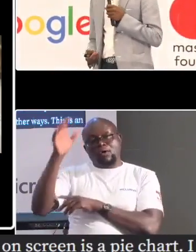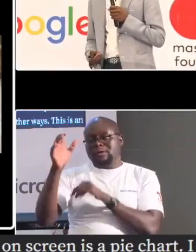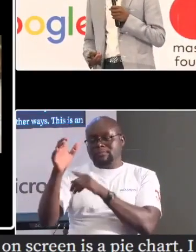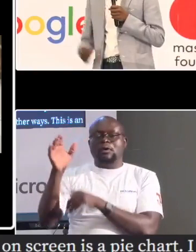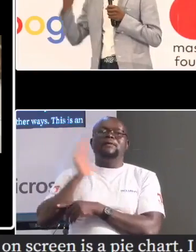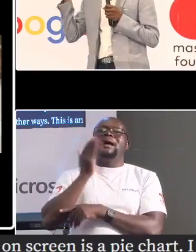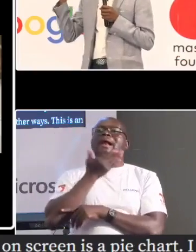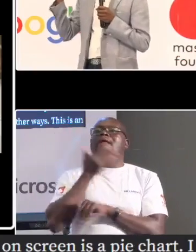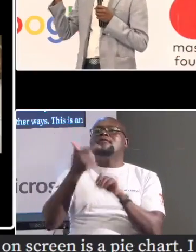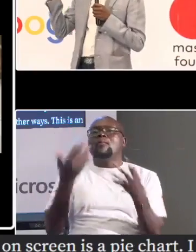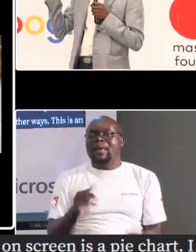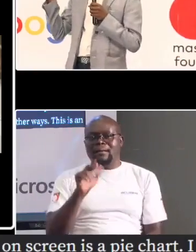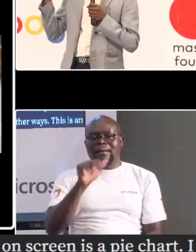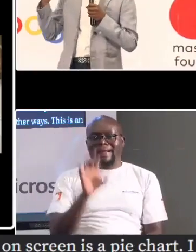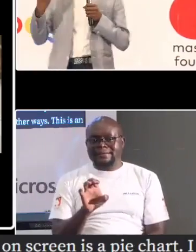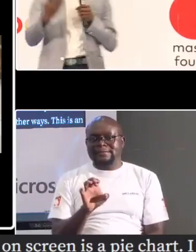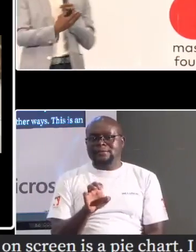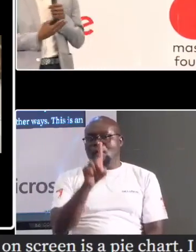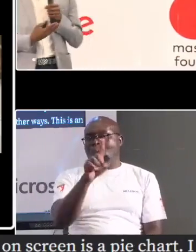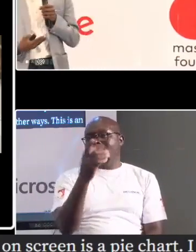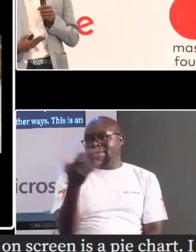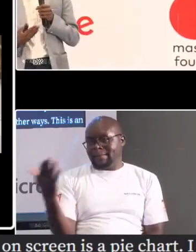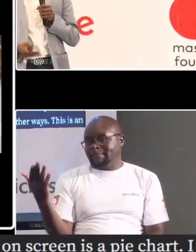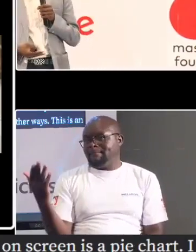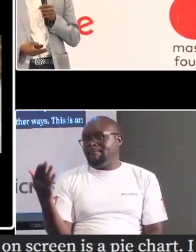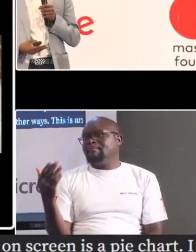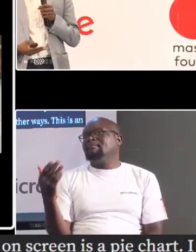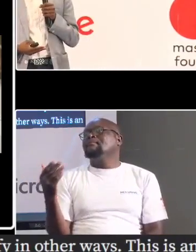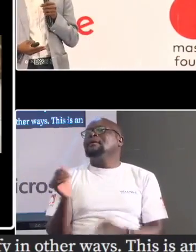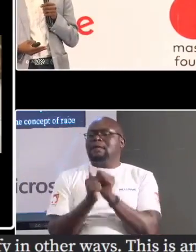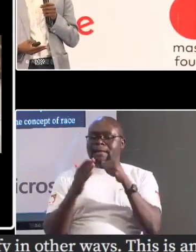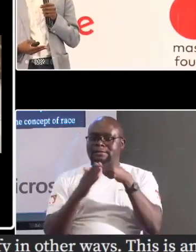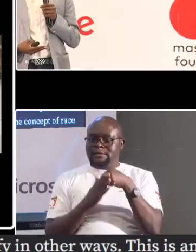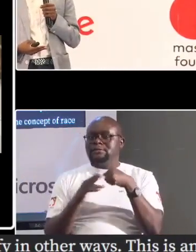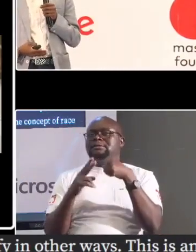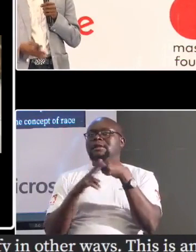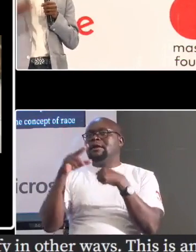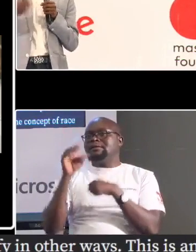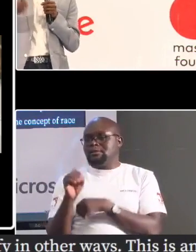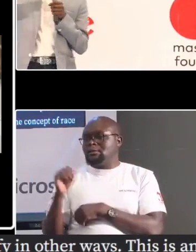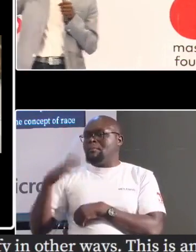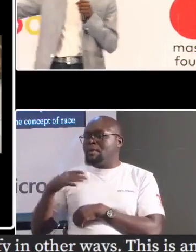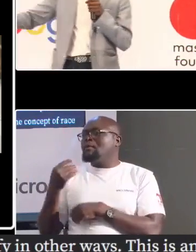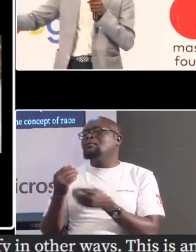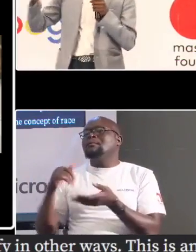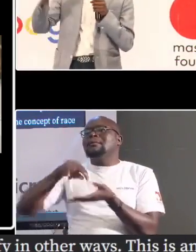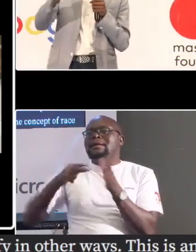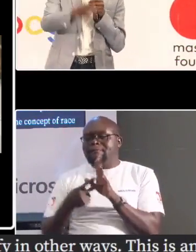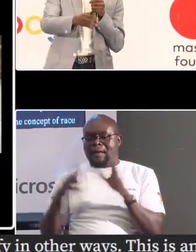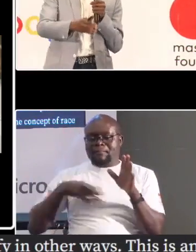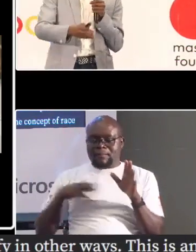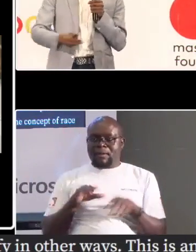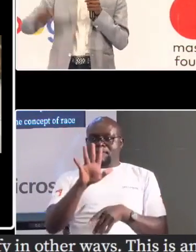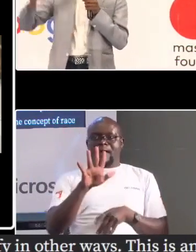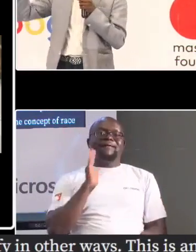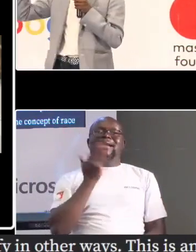come from? And one thesis is Samuel Morton, a 19th century person, divided people into 5